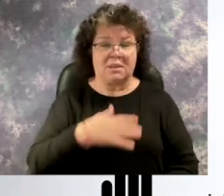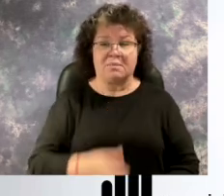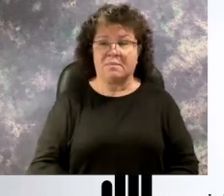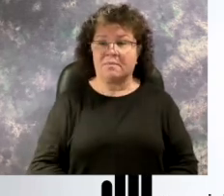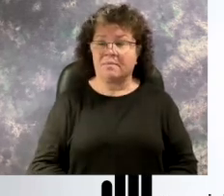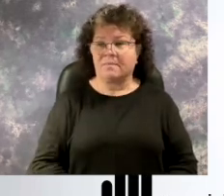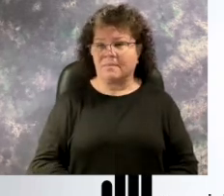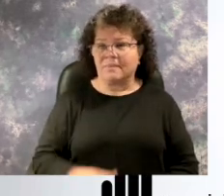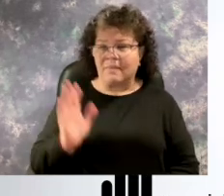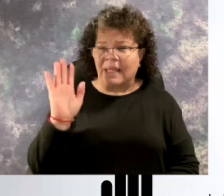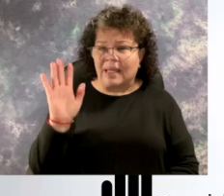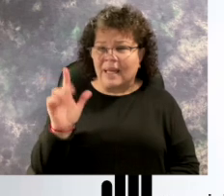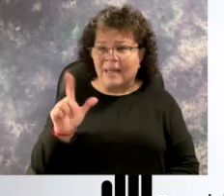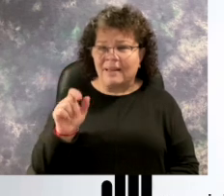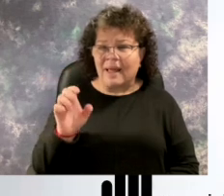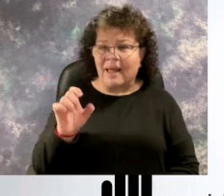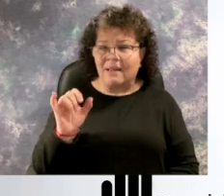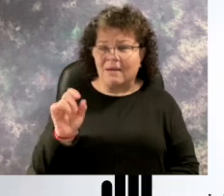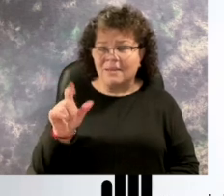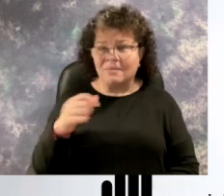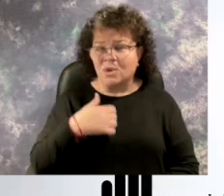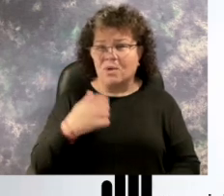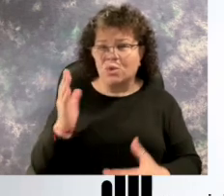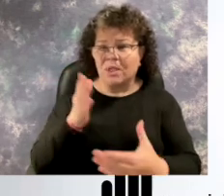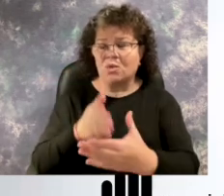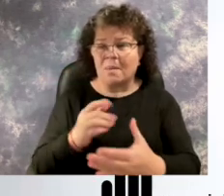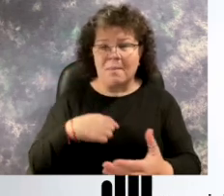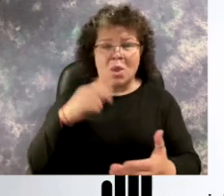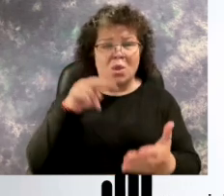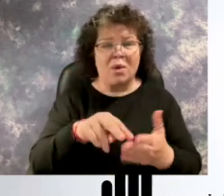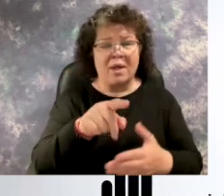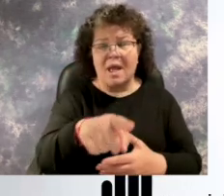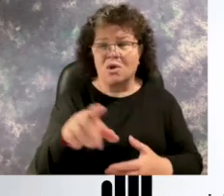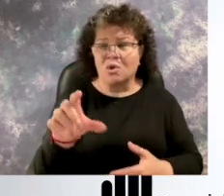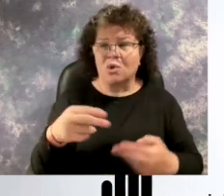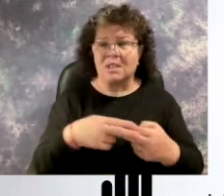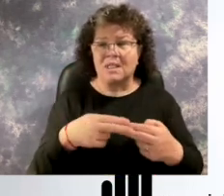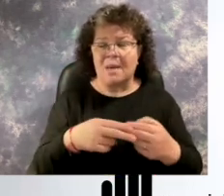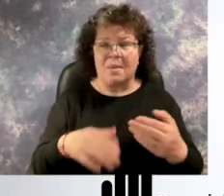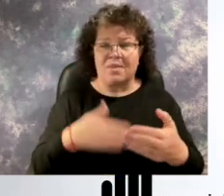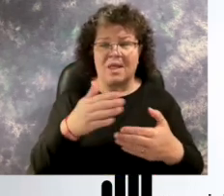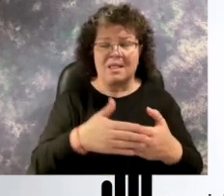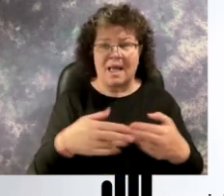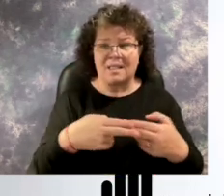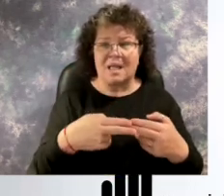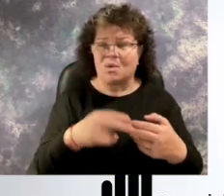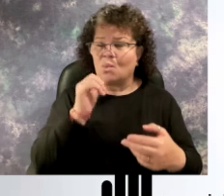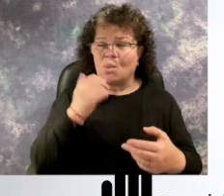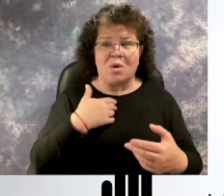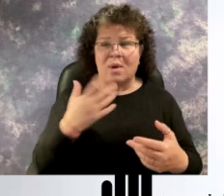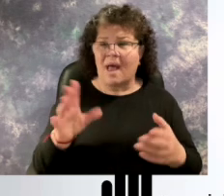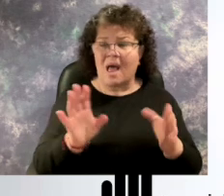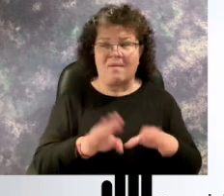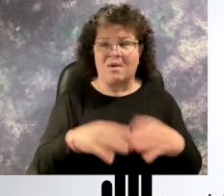Leilani, I'm sorry to interrupt, but I'm looking at the slides, and I think the future slides, we don't have like an